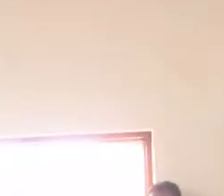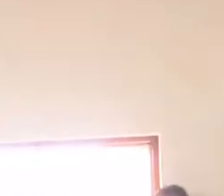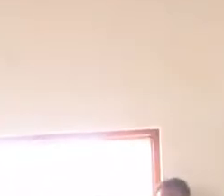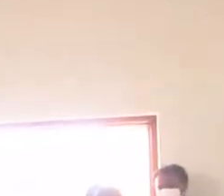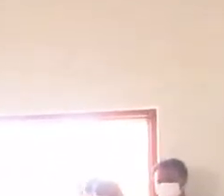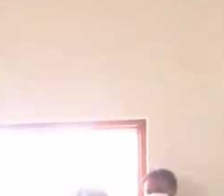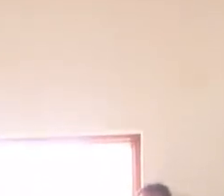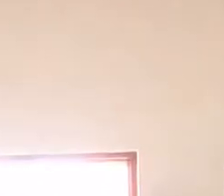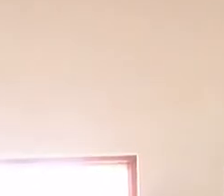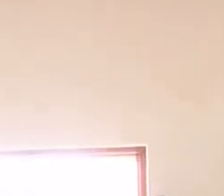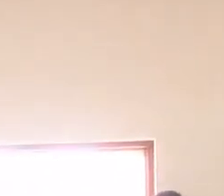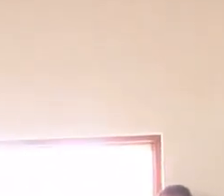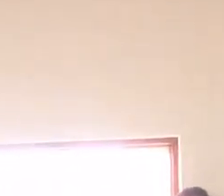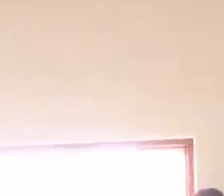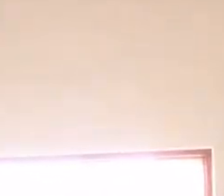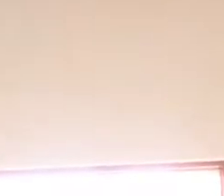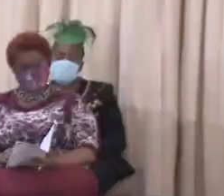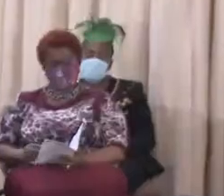is